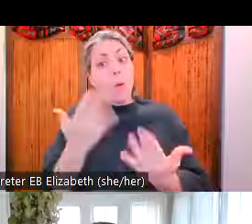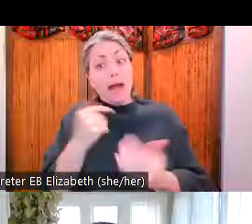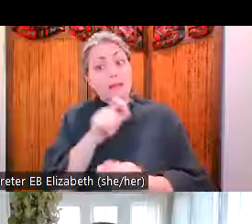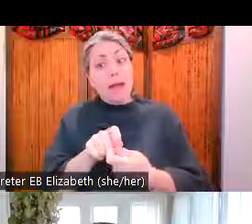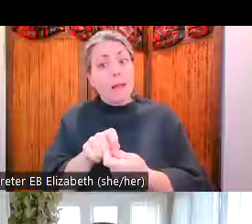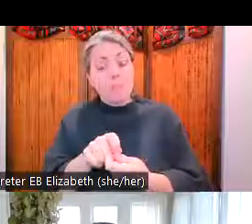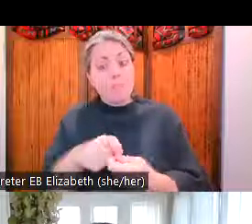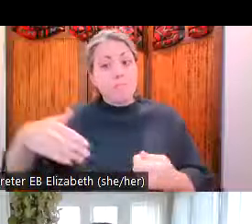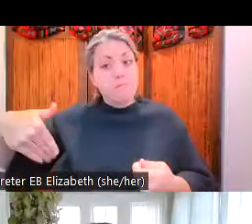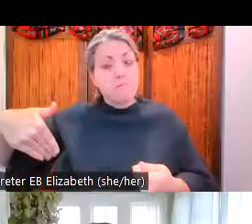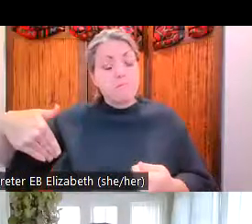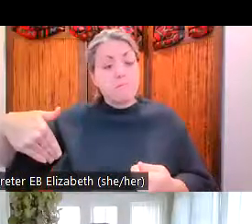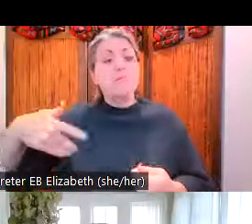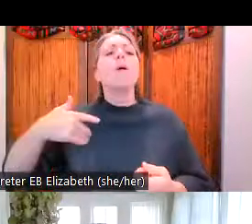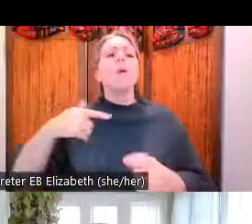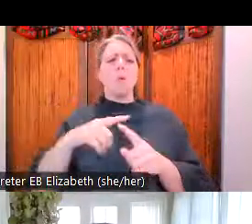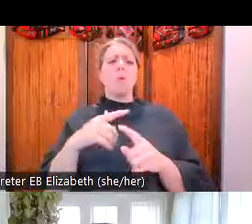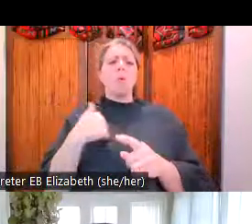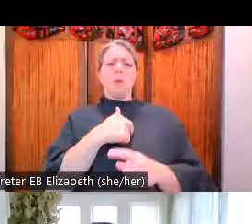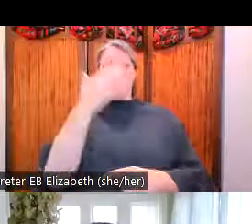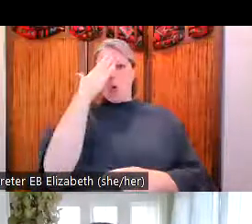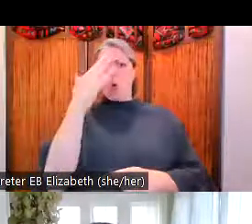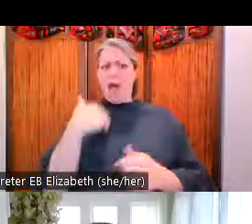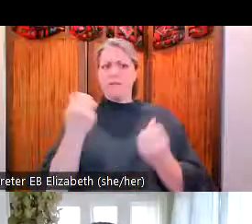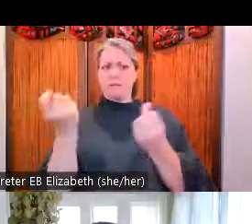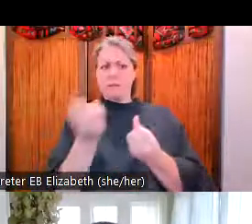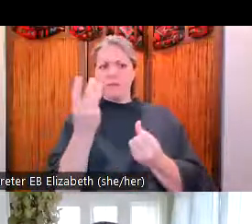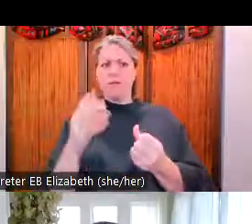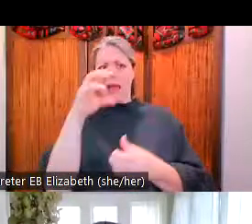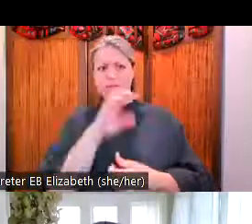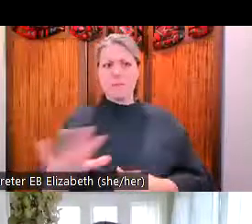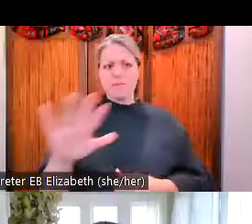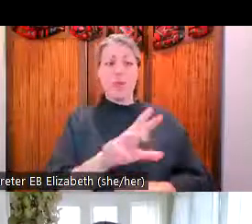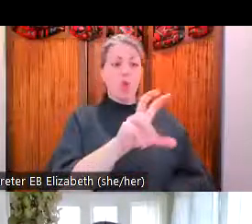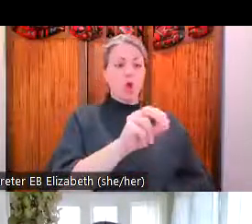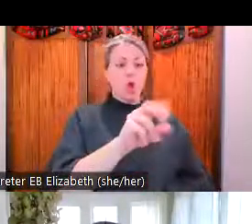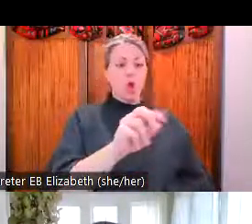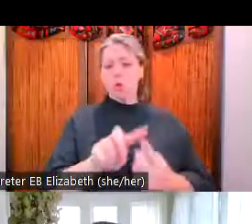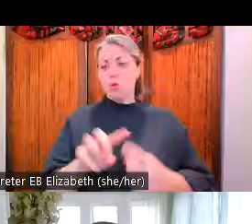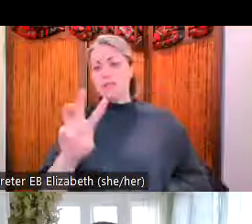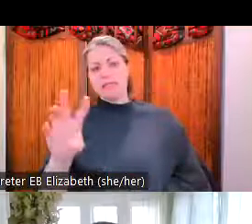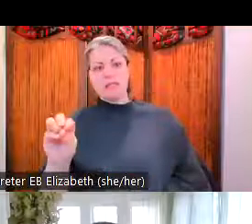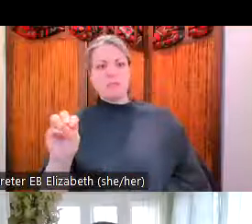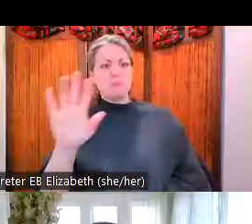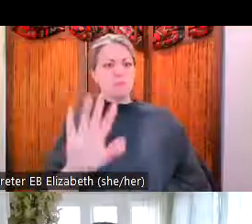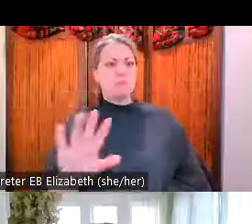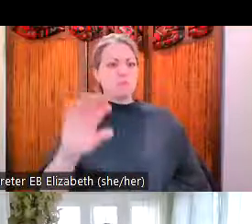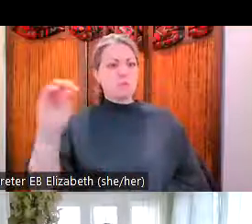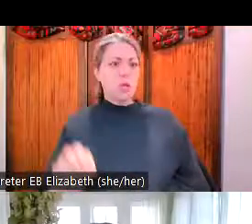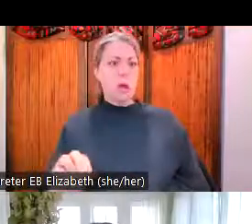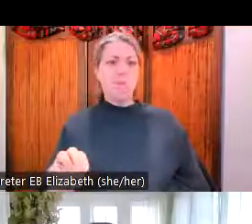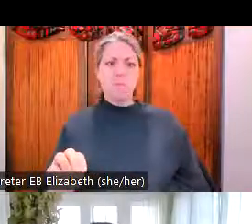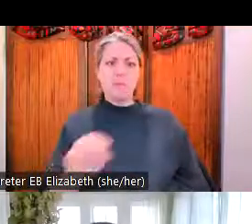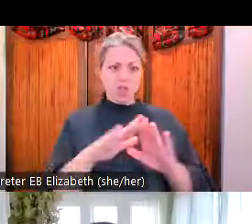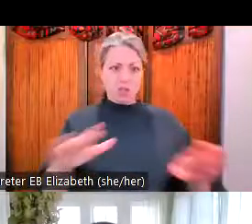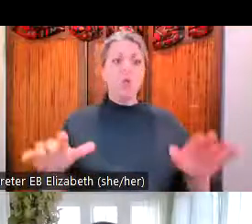that the estimates across studies are kind of wide, but somewhere between 30 to 60% of kids with autism also have